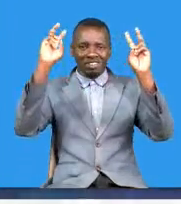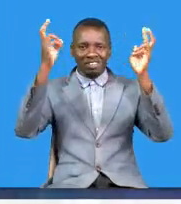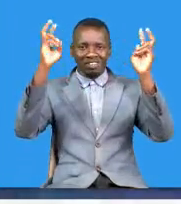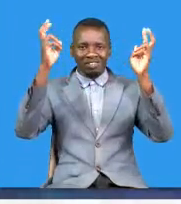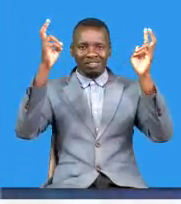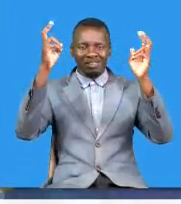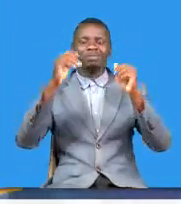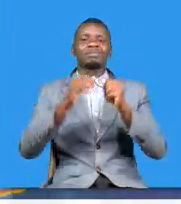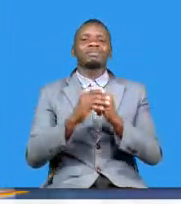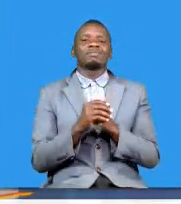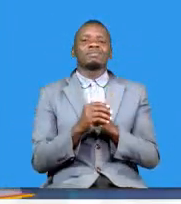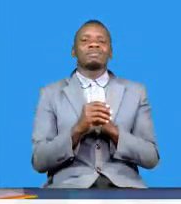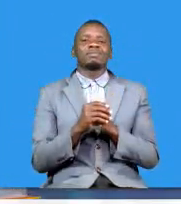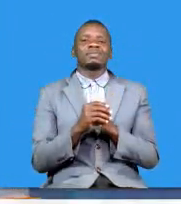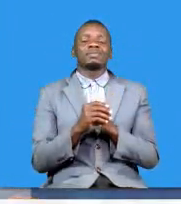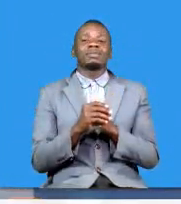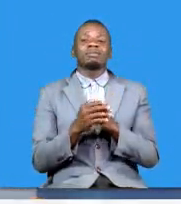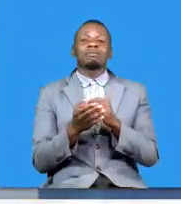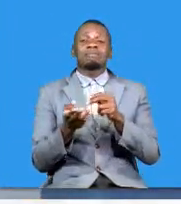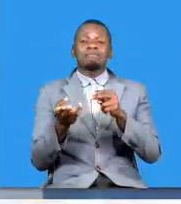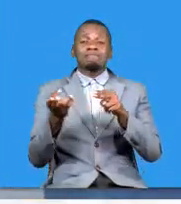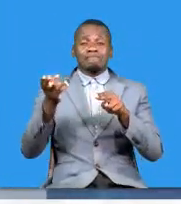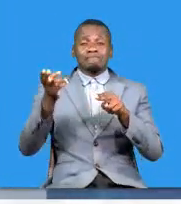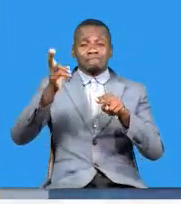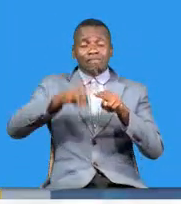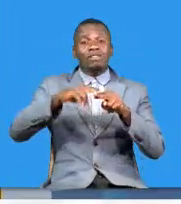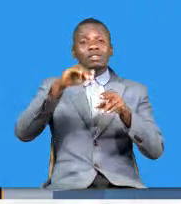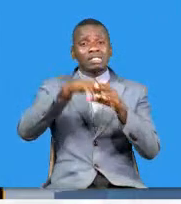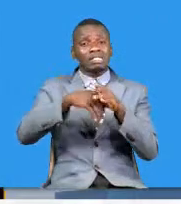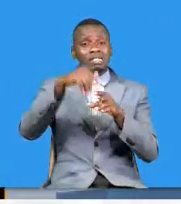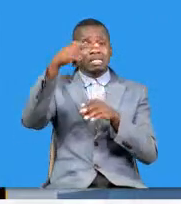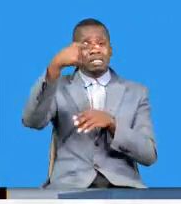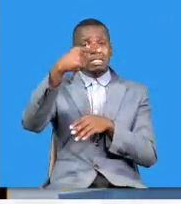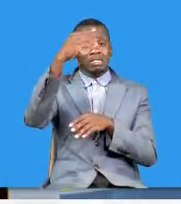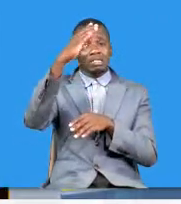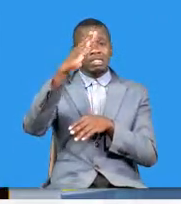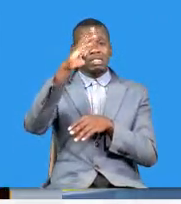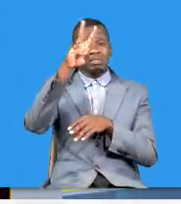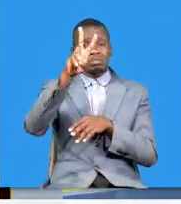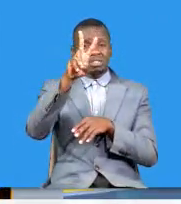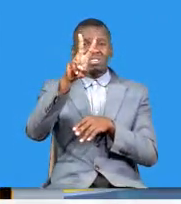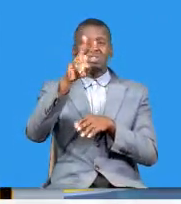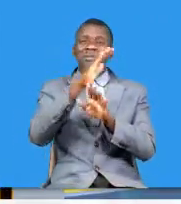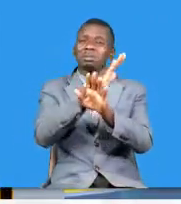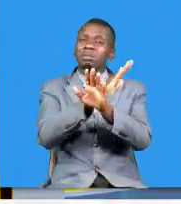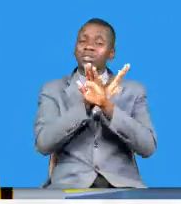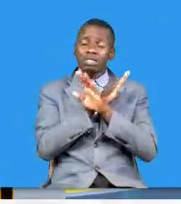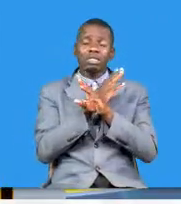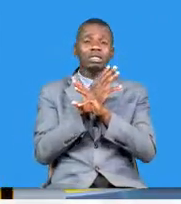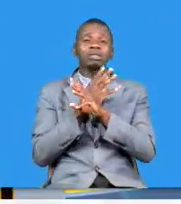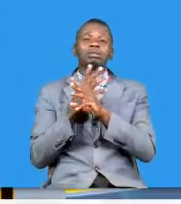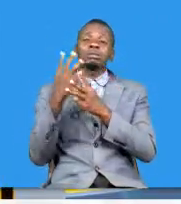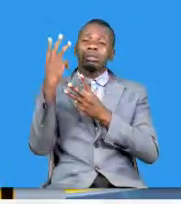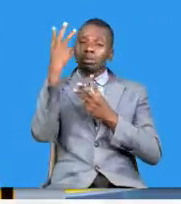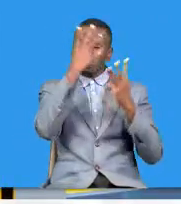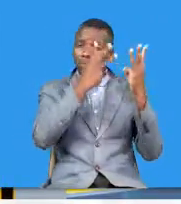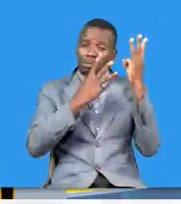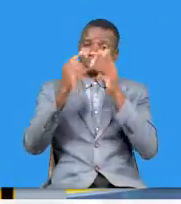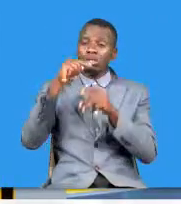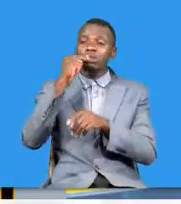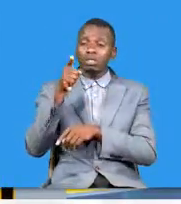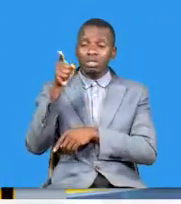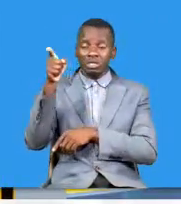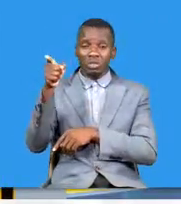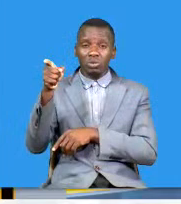news today. Increase in gender-based violence, a national concern, charges Princess